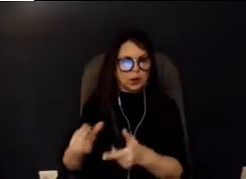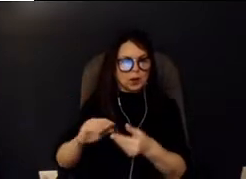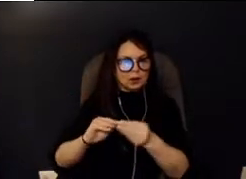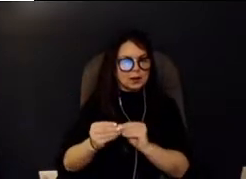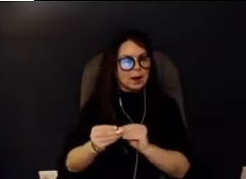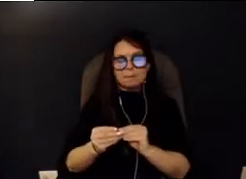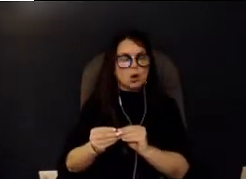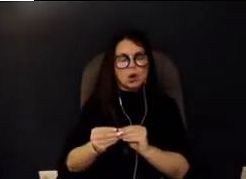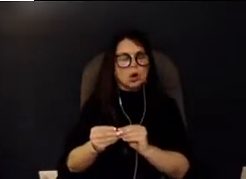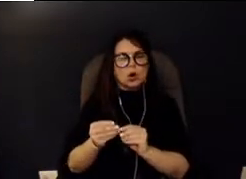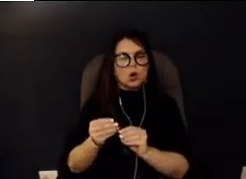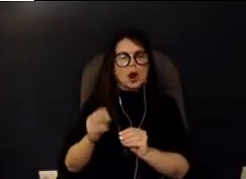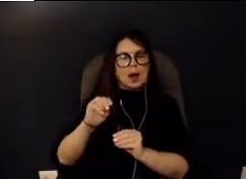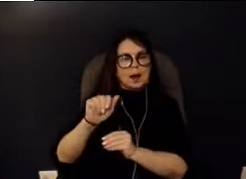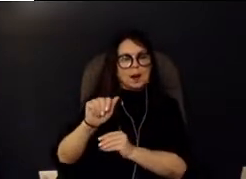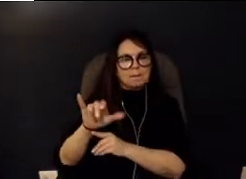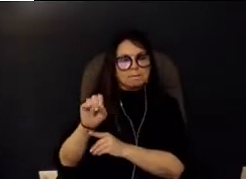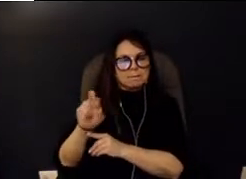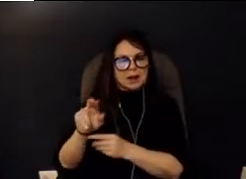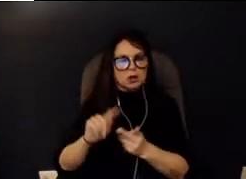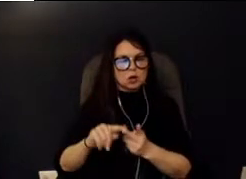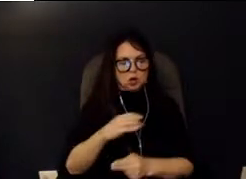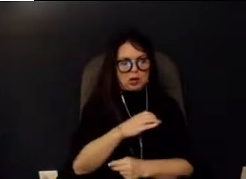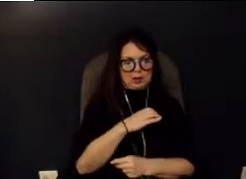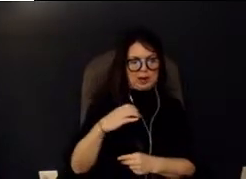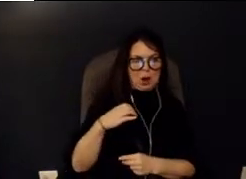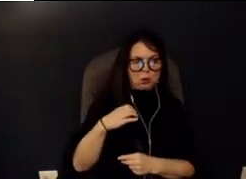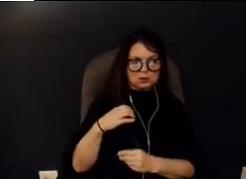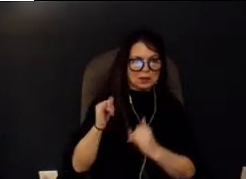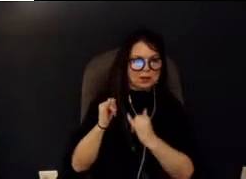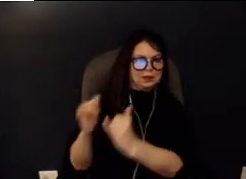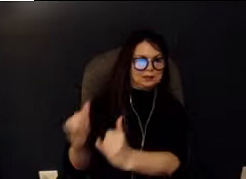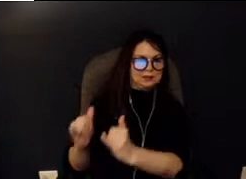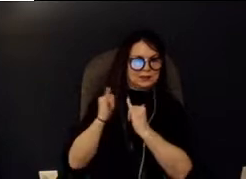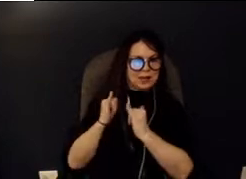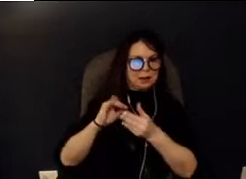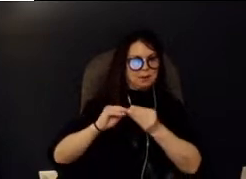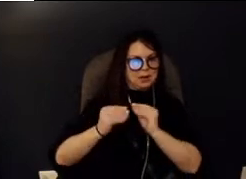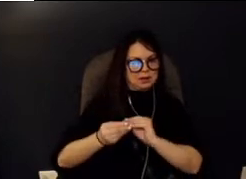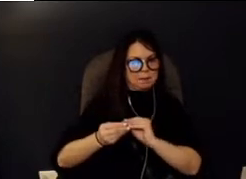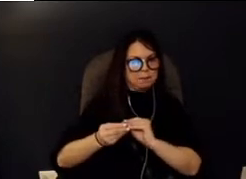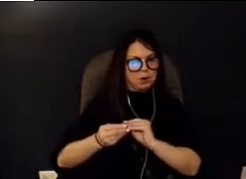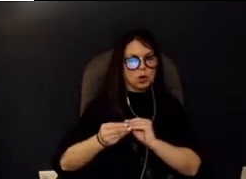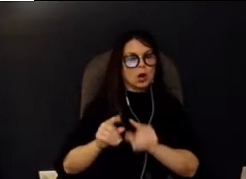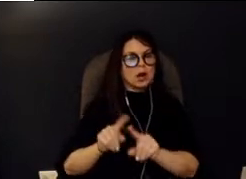the exact same number of officers for 2021. The difference is that the amendment brought forward,